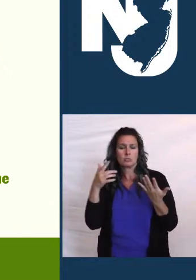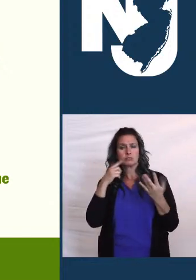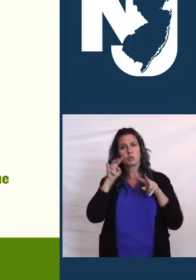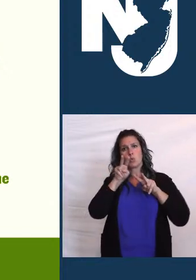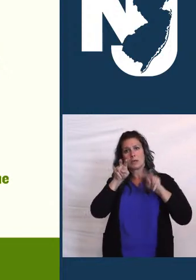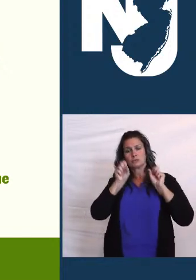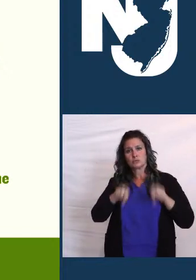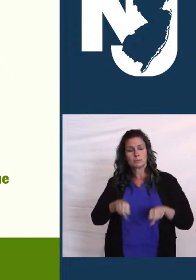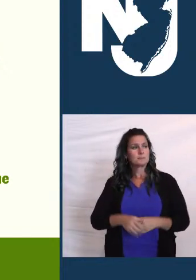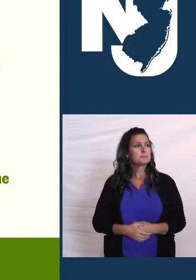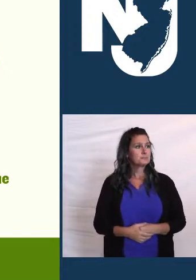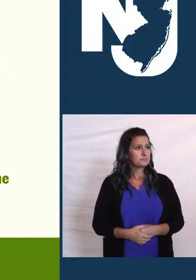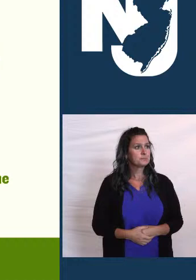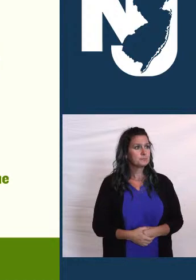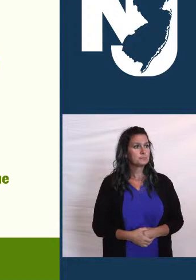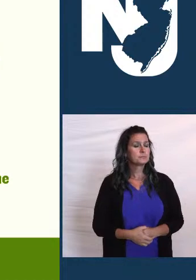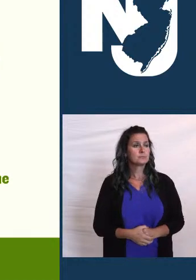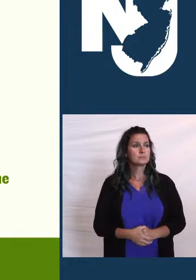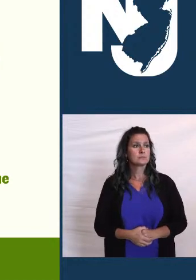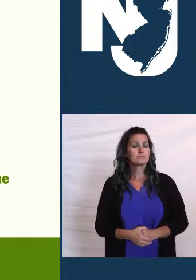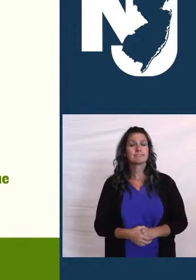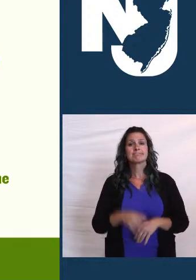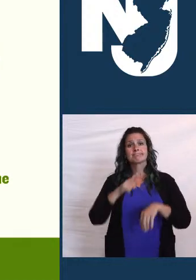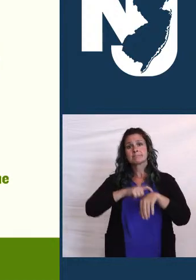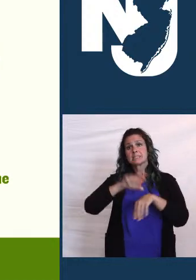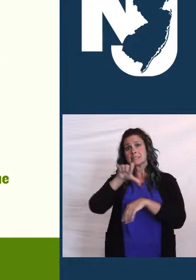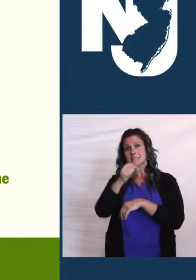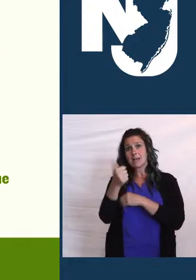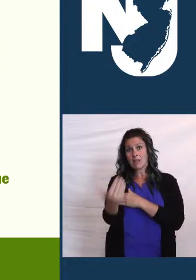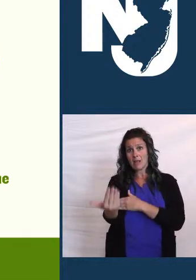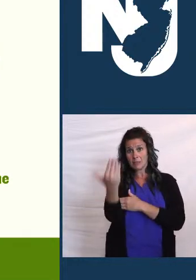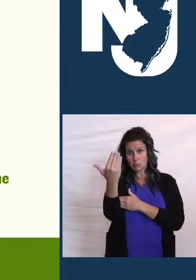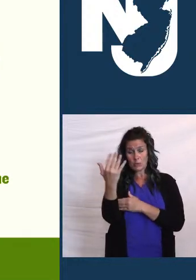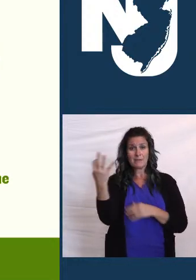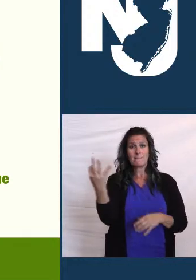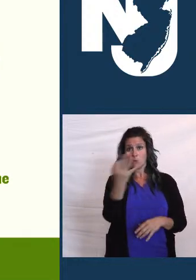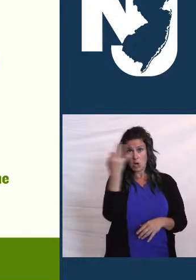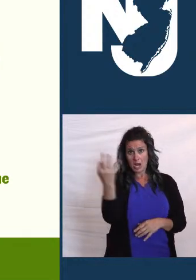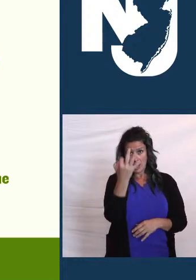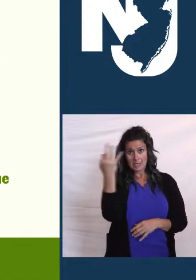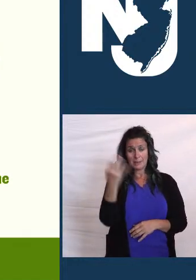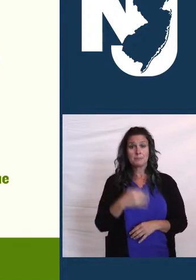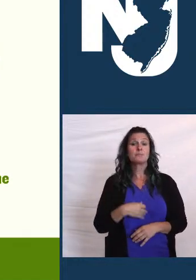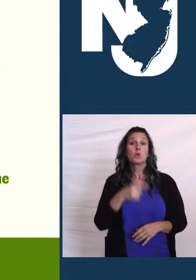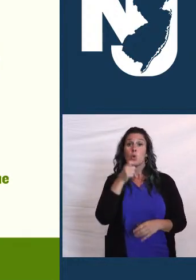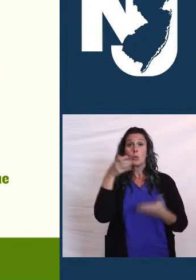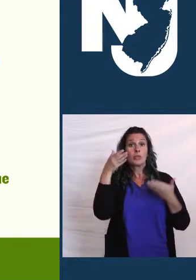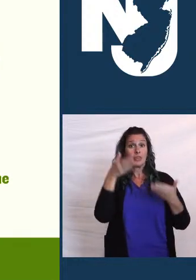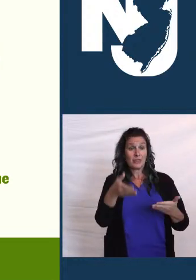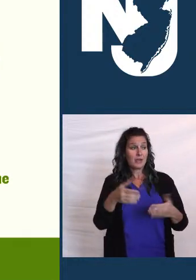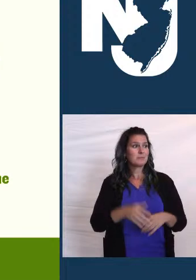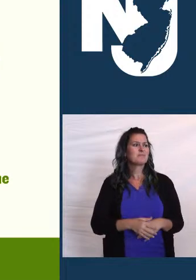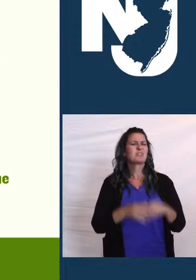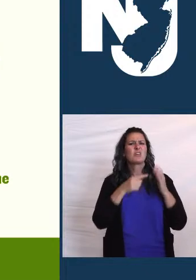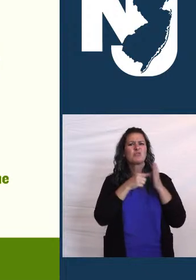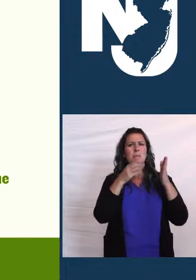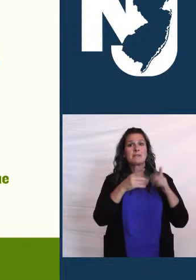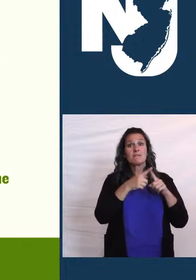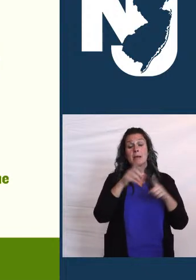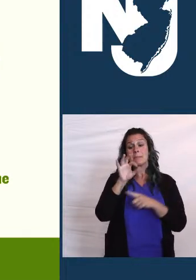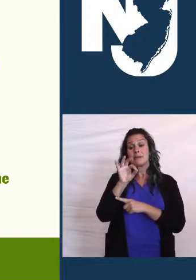Please, again, 10 o'clock Friday morning, joining Pat and me for this town hall will be representatives from